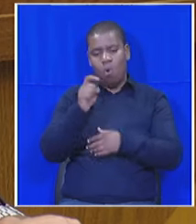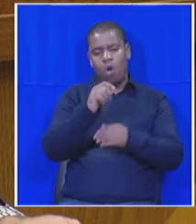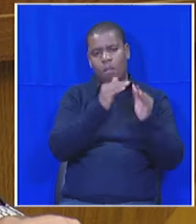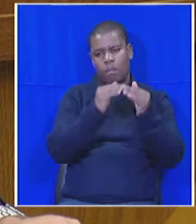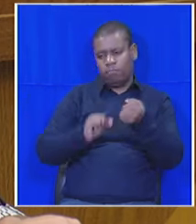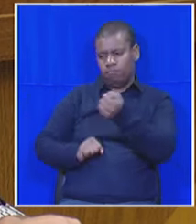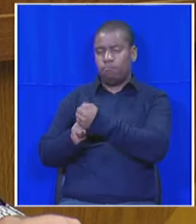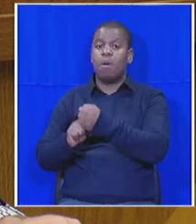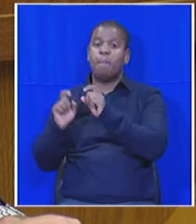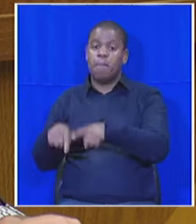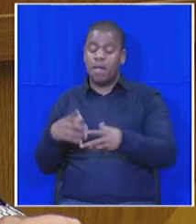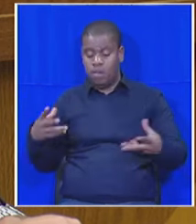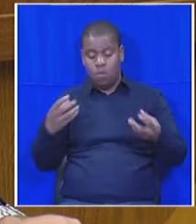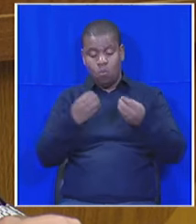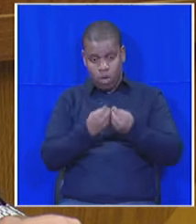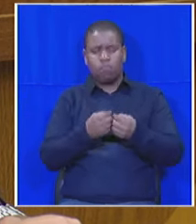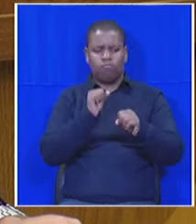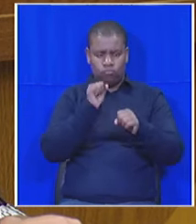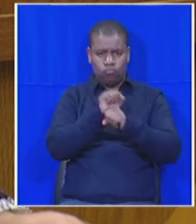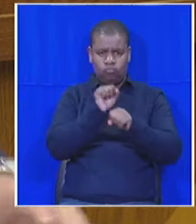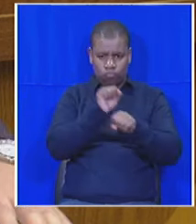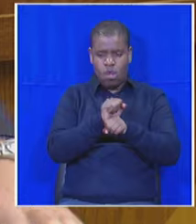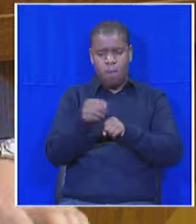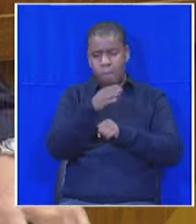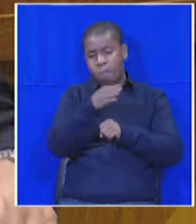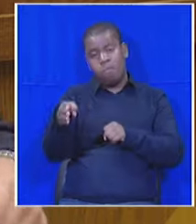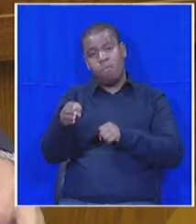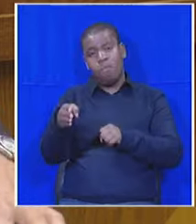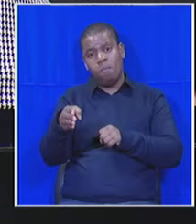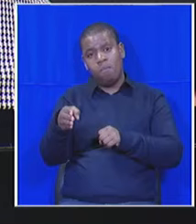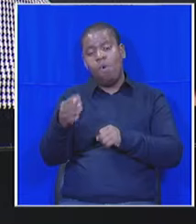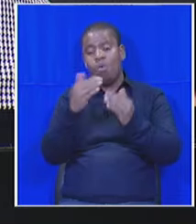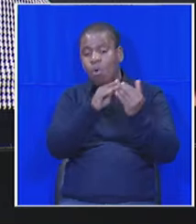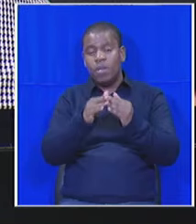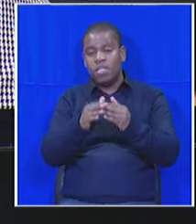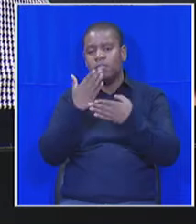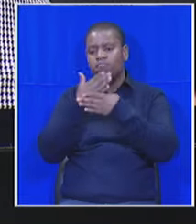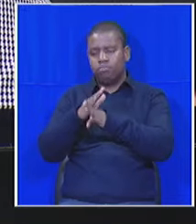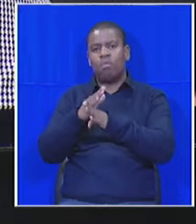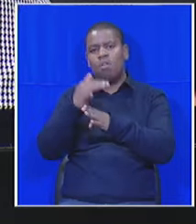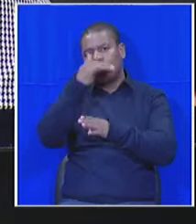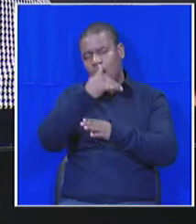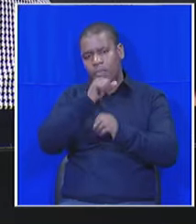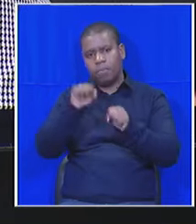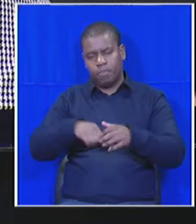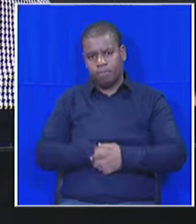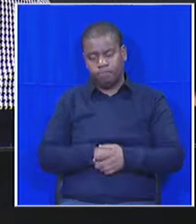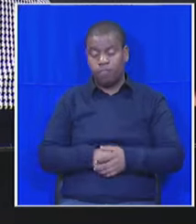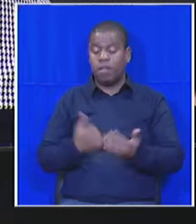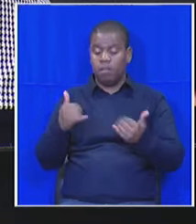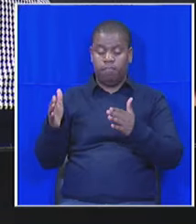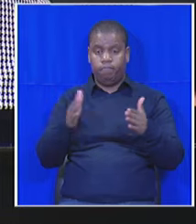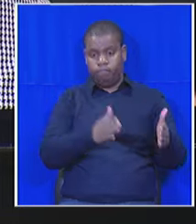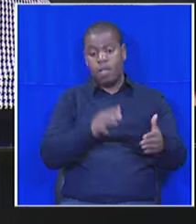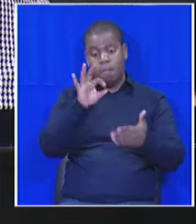citizens. Together, we shall fight crime in communities. I thank you. Thank you, Honorable Member. I put the vote